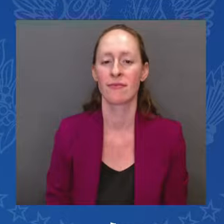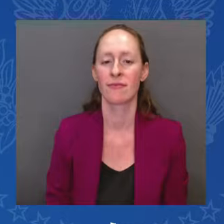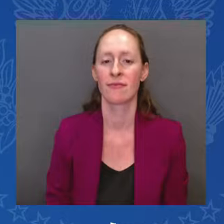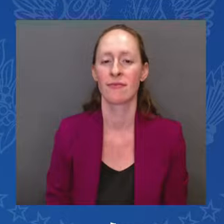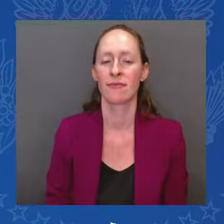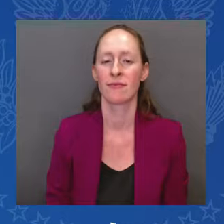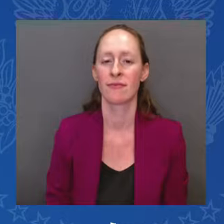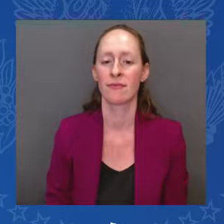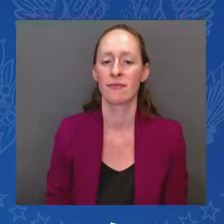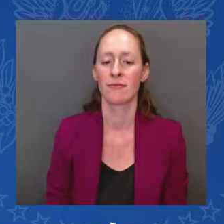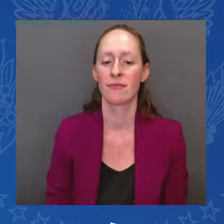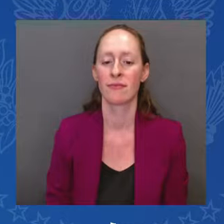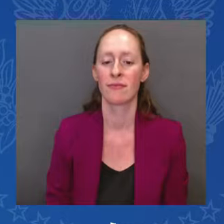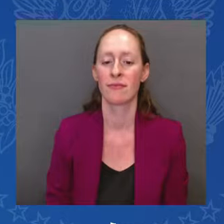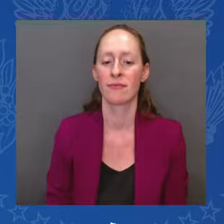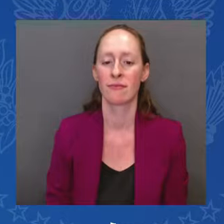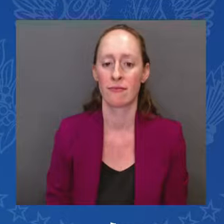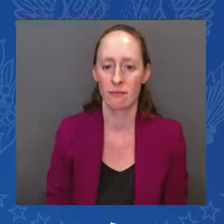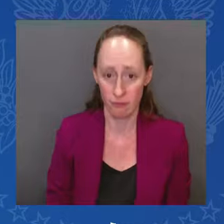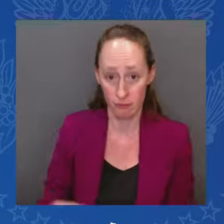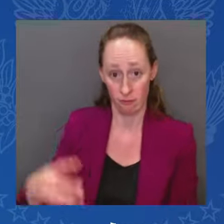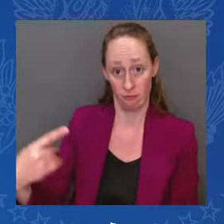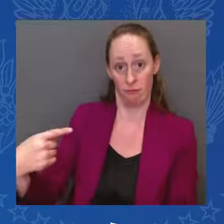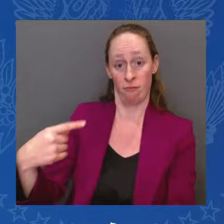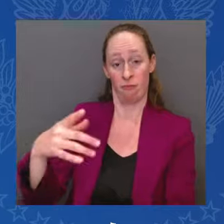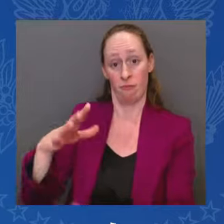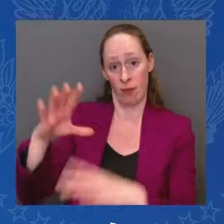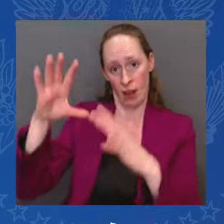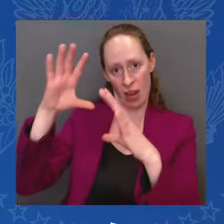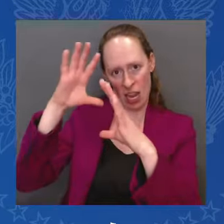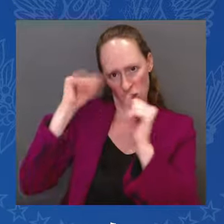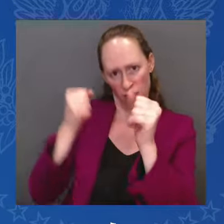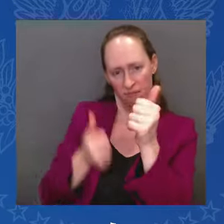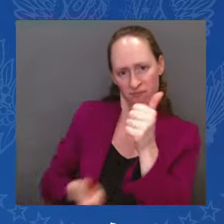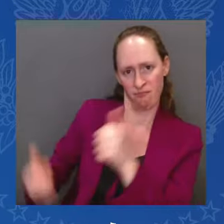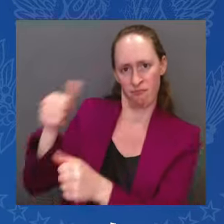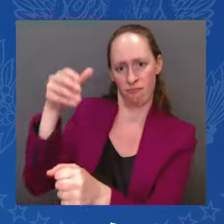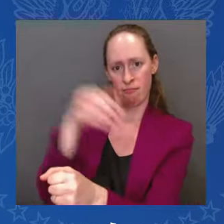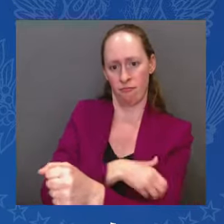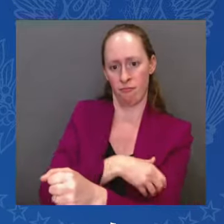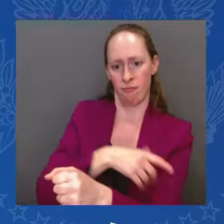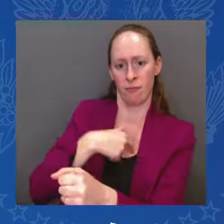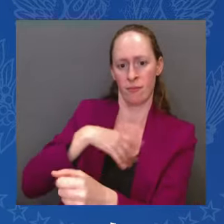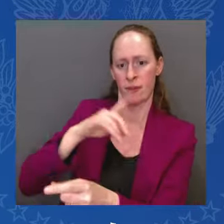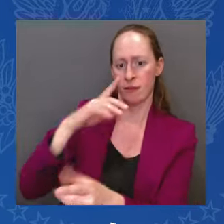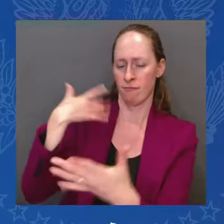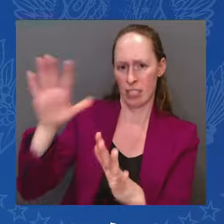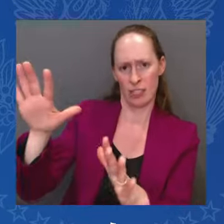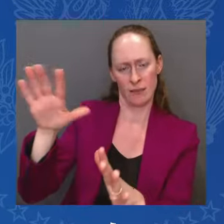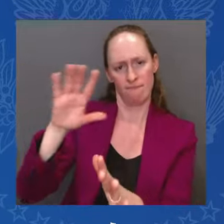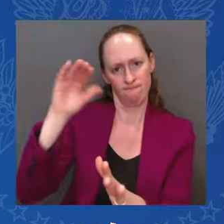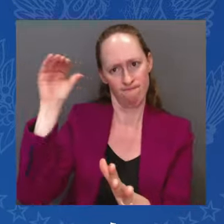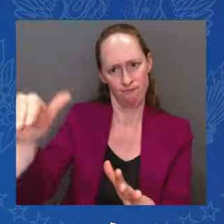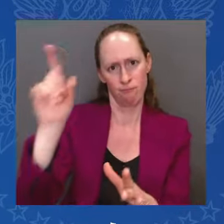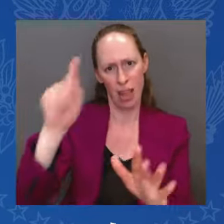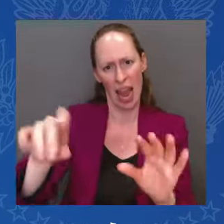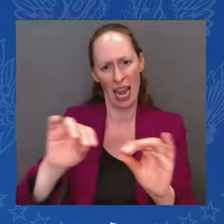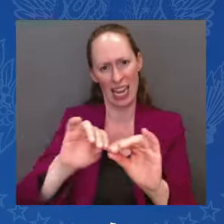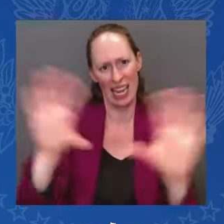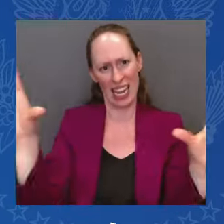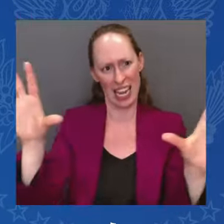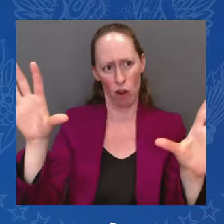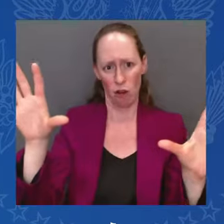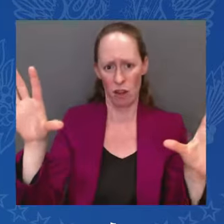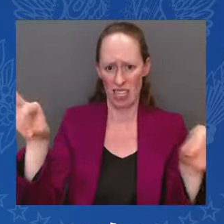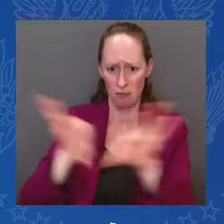created by executive order, I determined to send a clear message about how important this issue is to me and to the country.